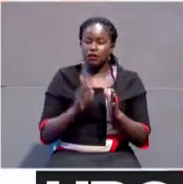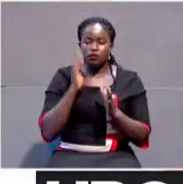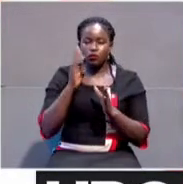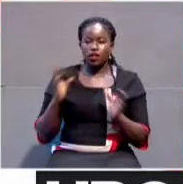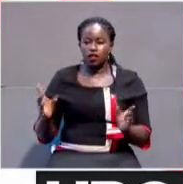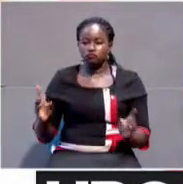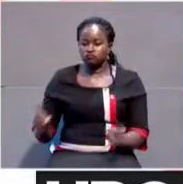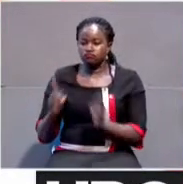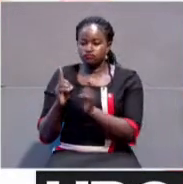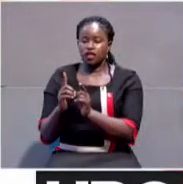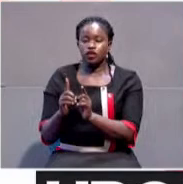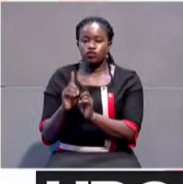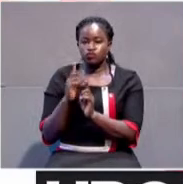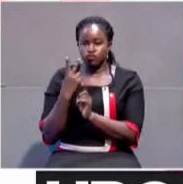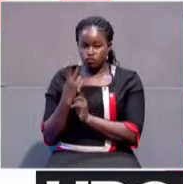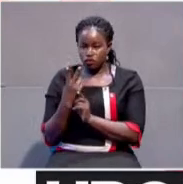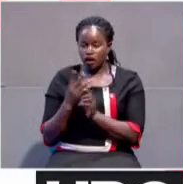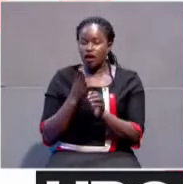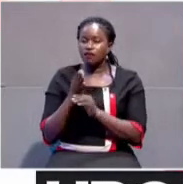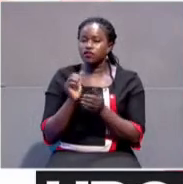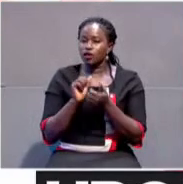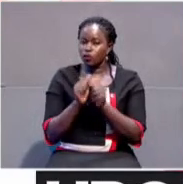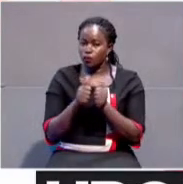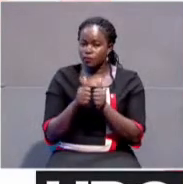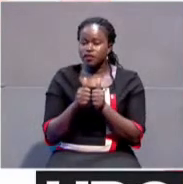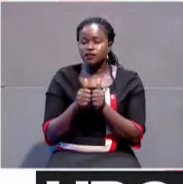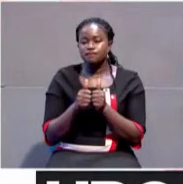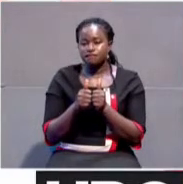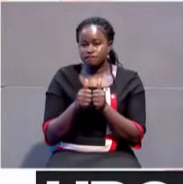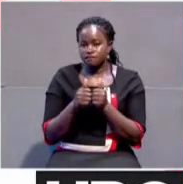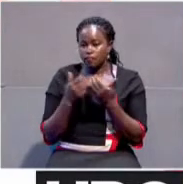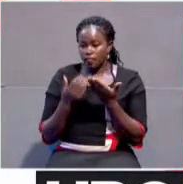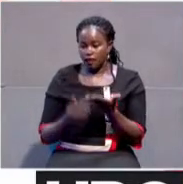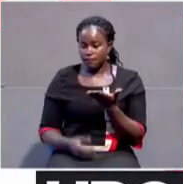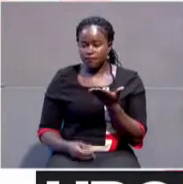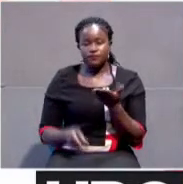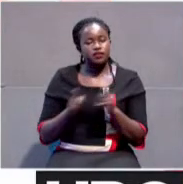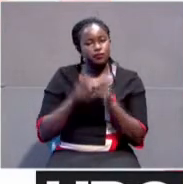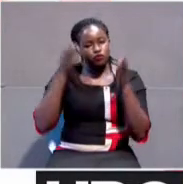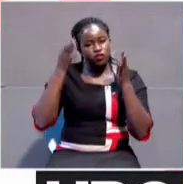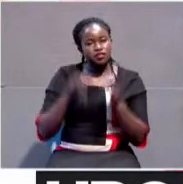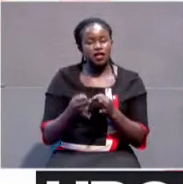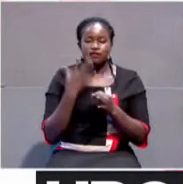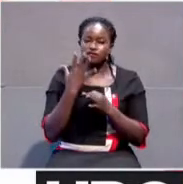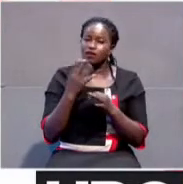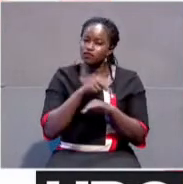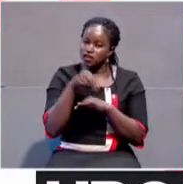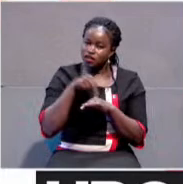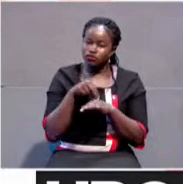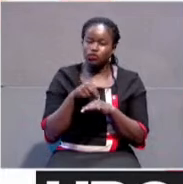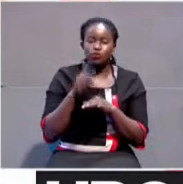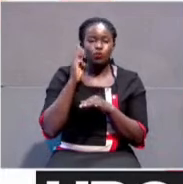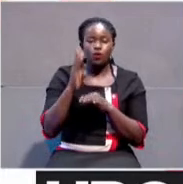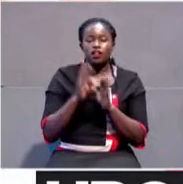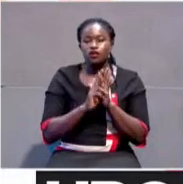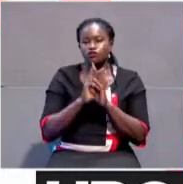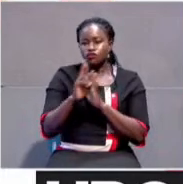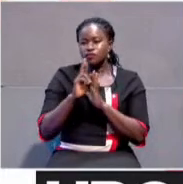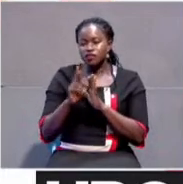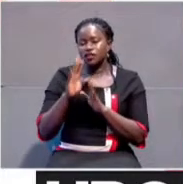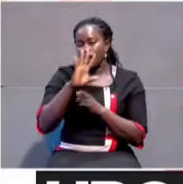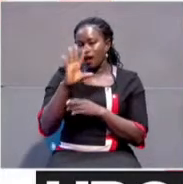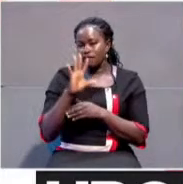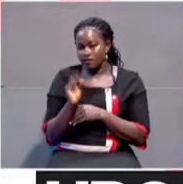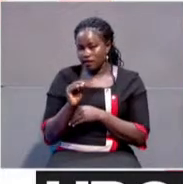twos so as to face off in two-legged affairs to determine the five nations that will represent